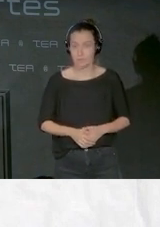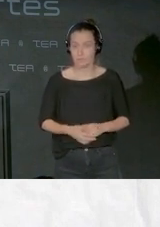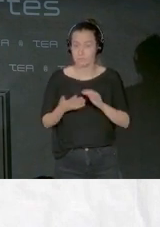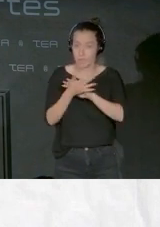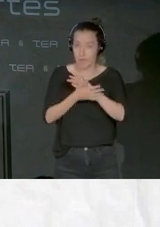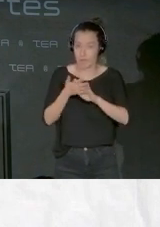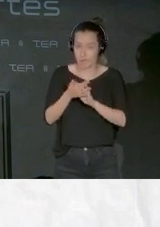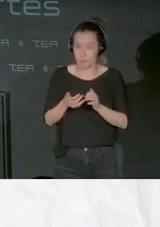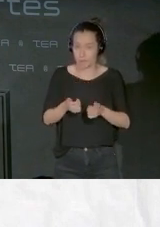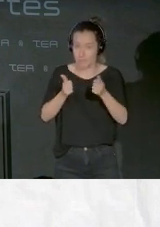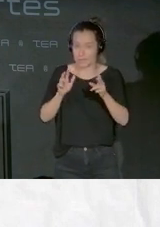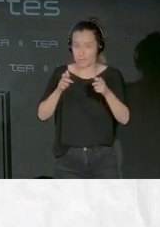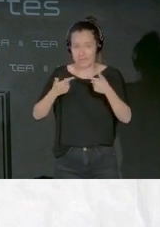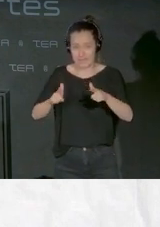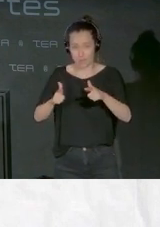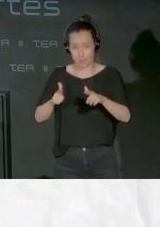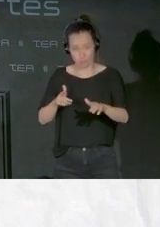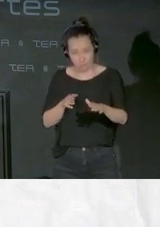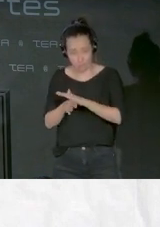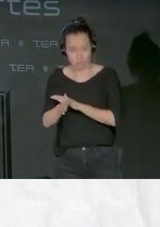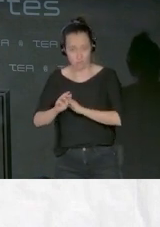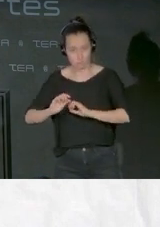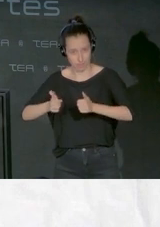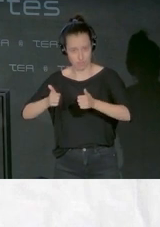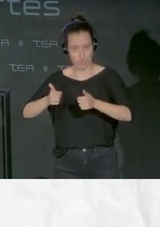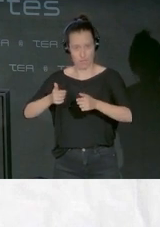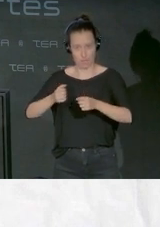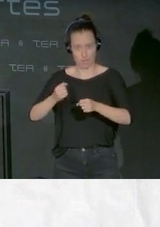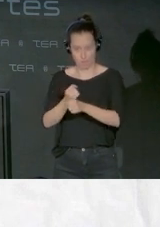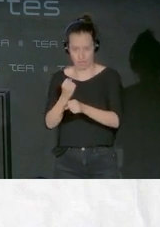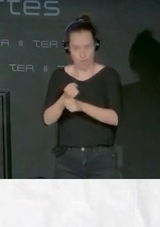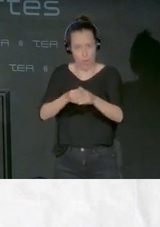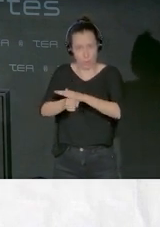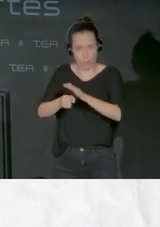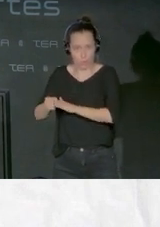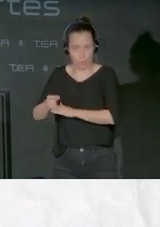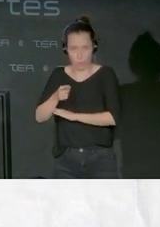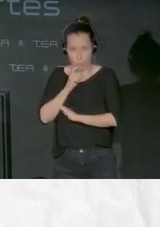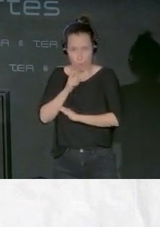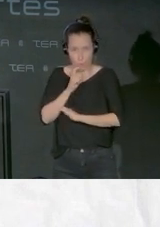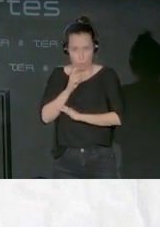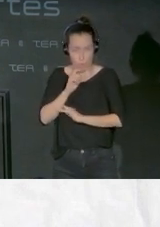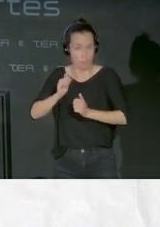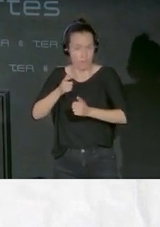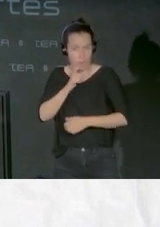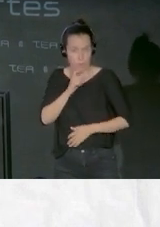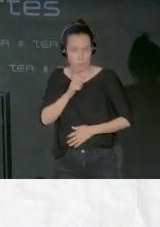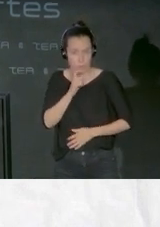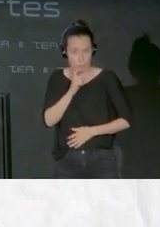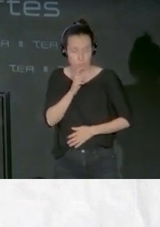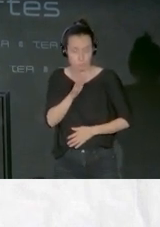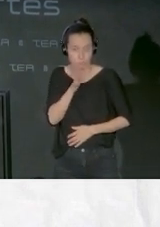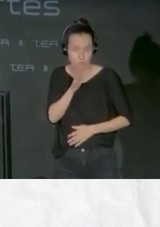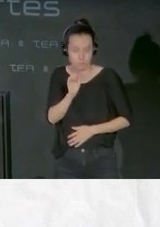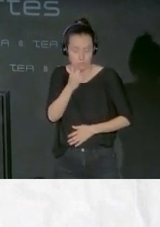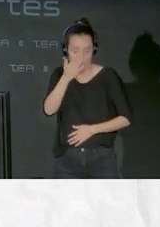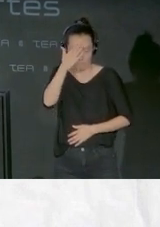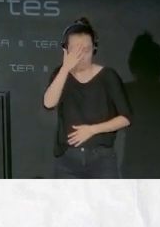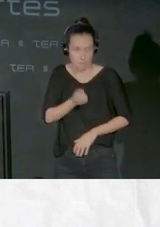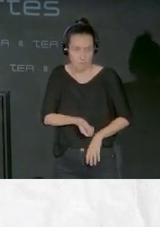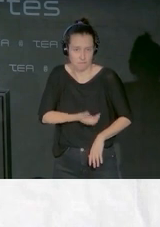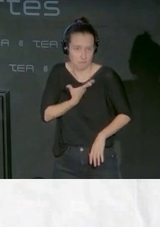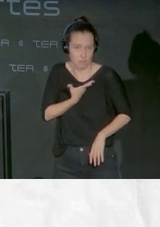through traditional education provision, particularly HE and FE, and actually we found that the provision across Europe, even though we didn't map it,